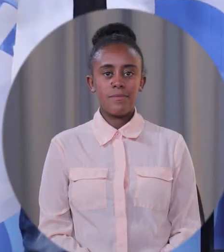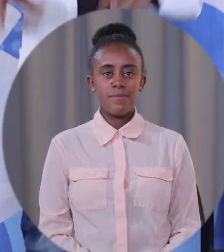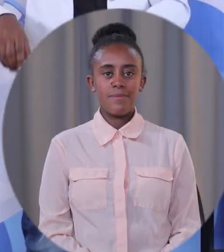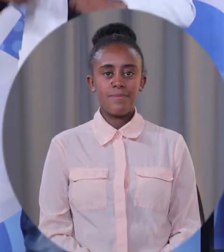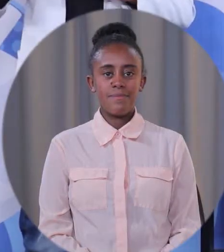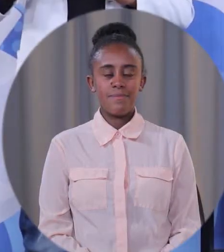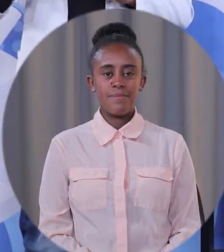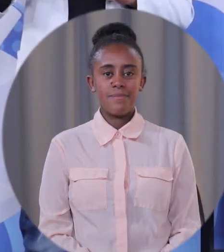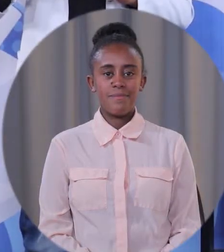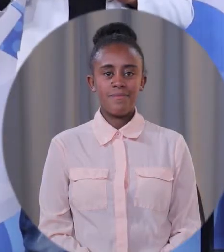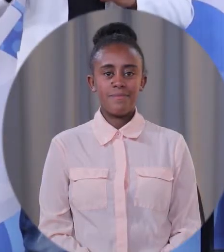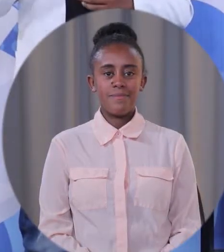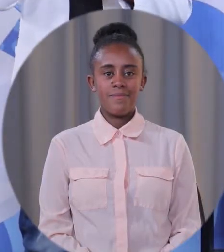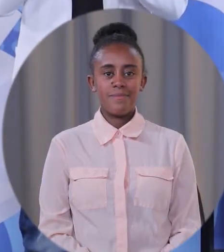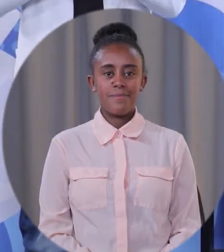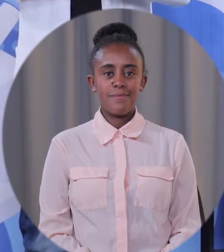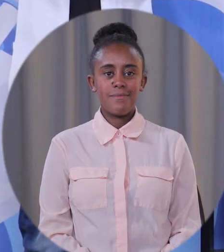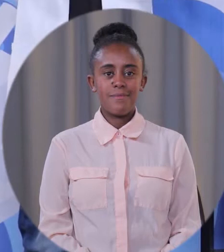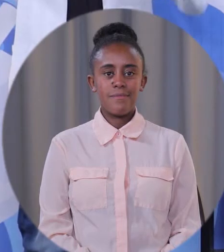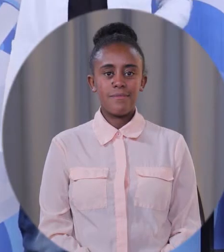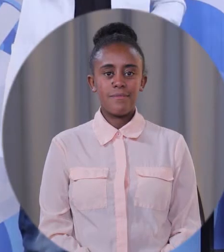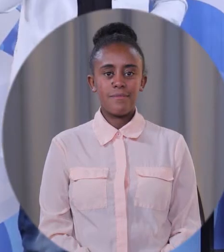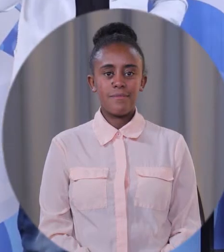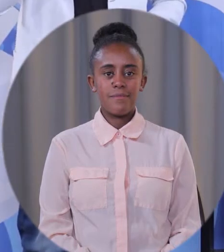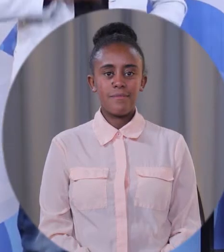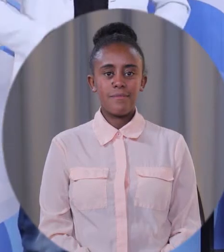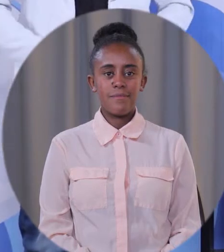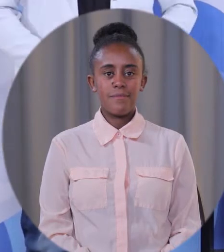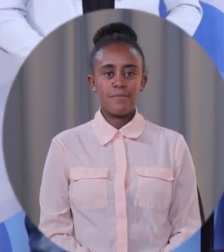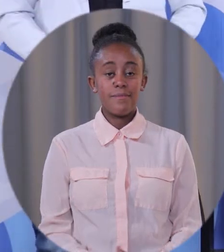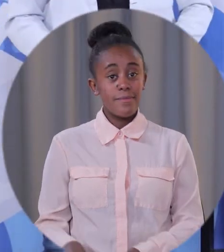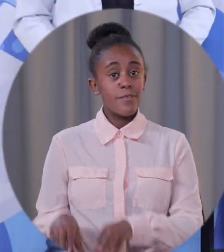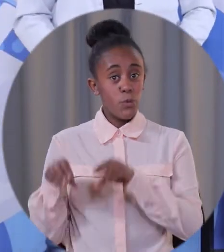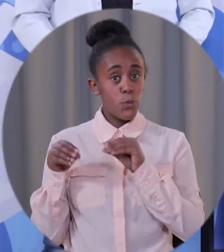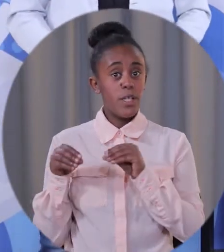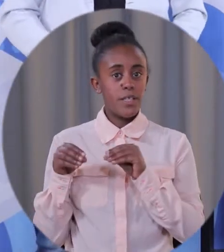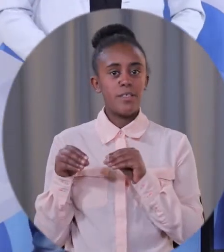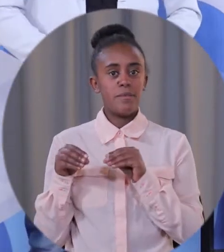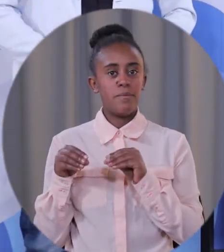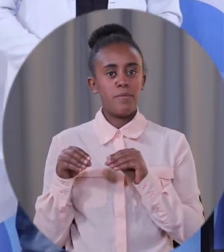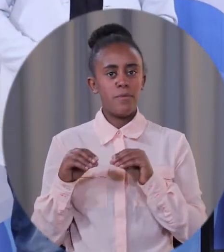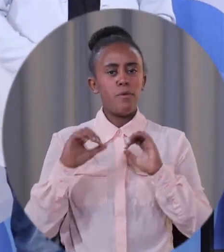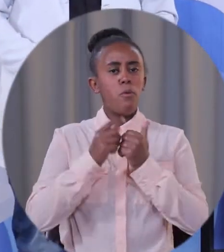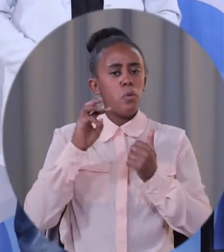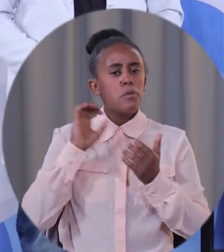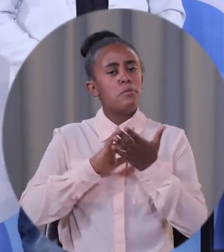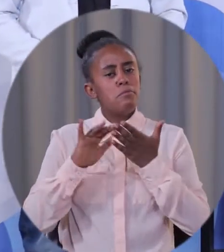Good morning, students. Good morning, parents, students. How was the